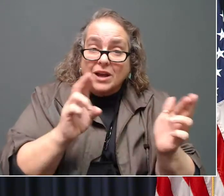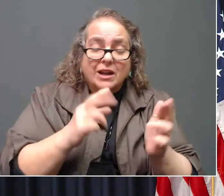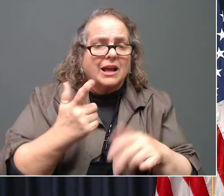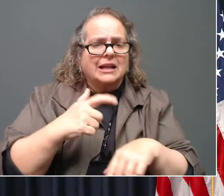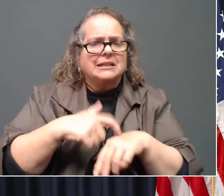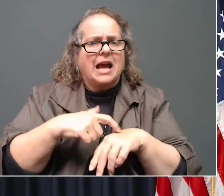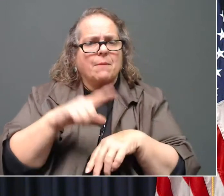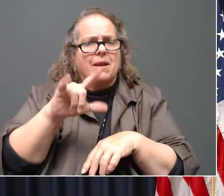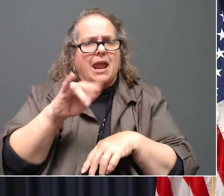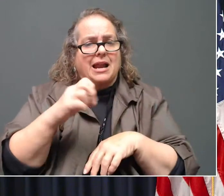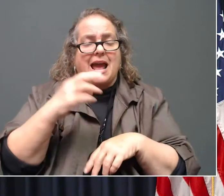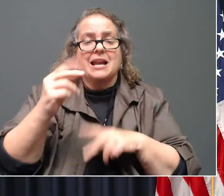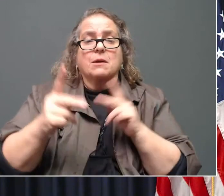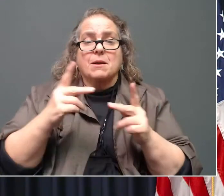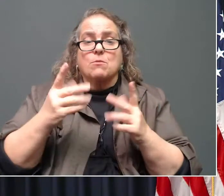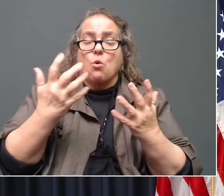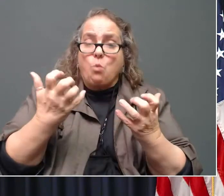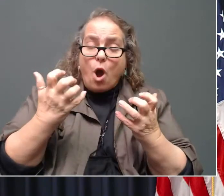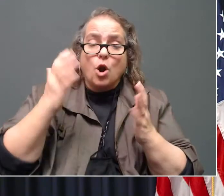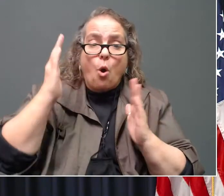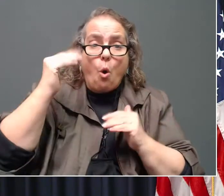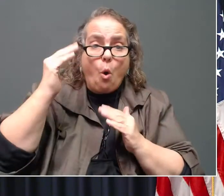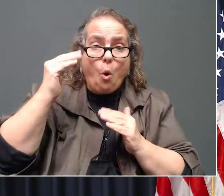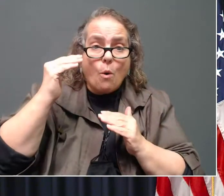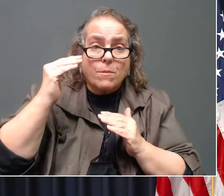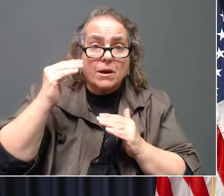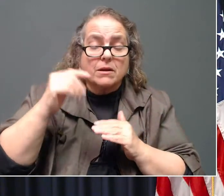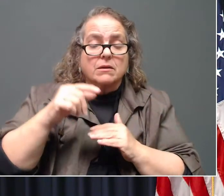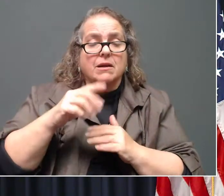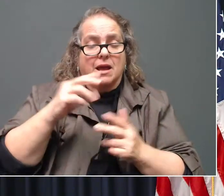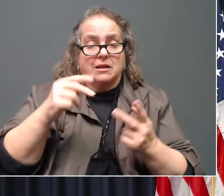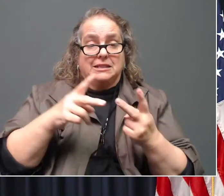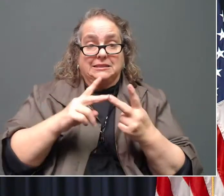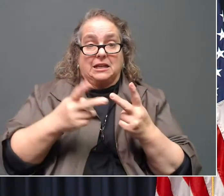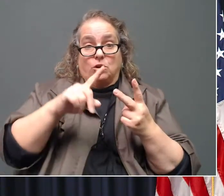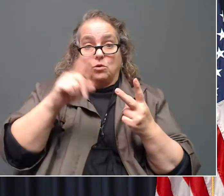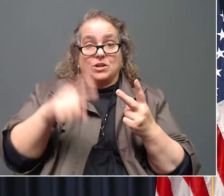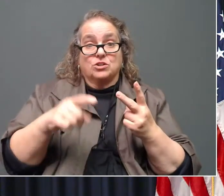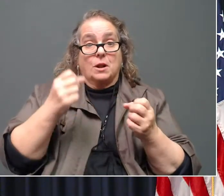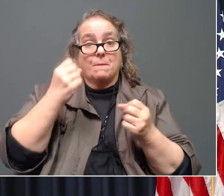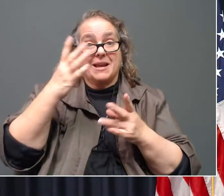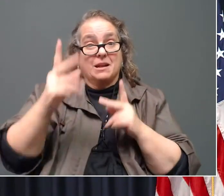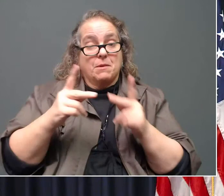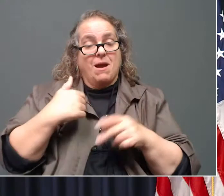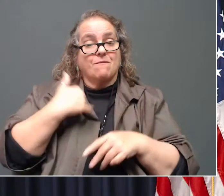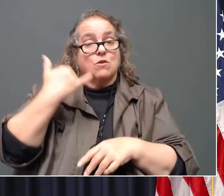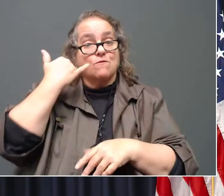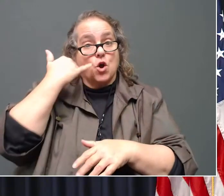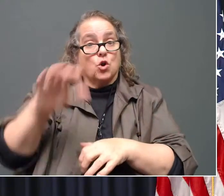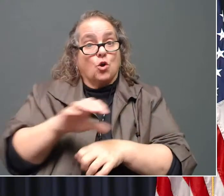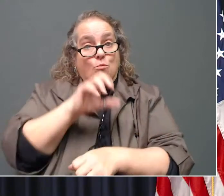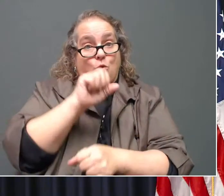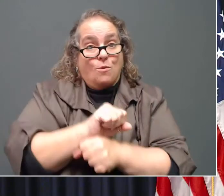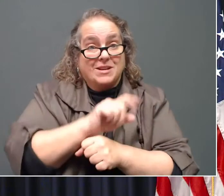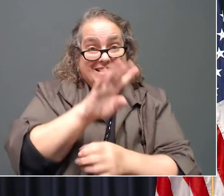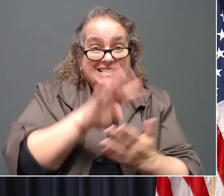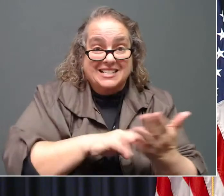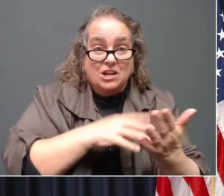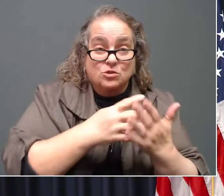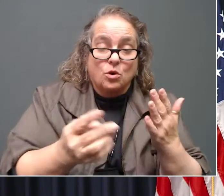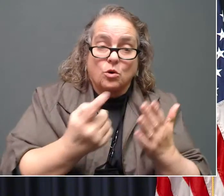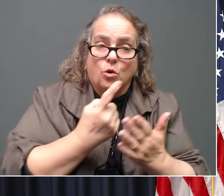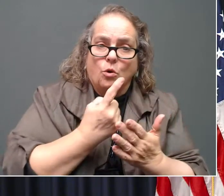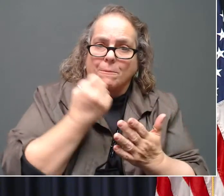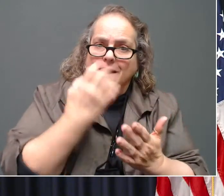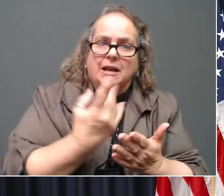And I have another question for you. Many people have phone appointments that they scheduled weeks and weeks ago for help and